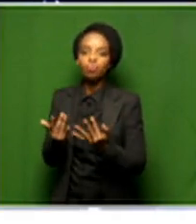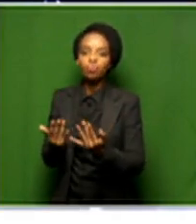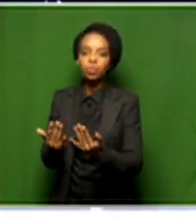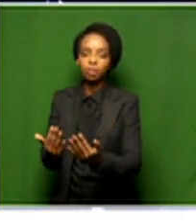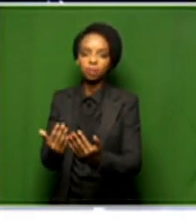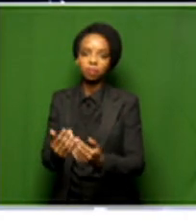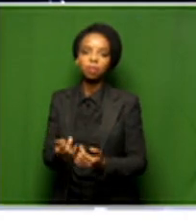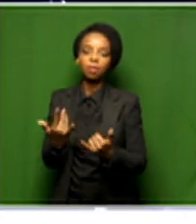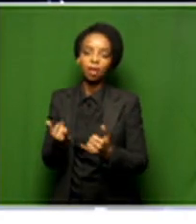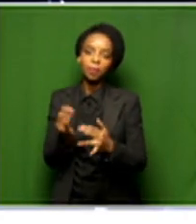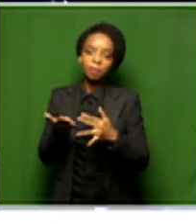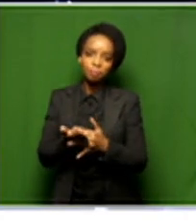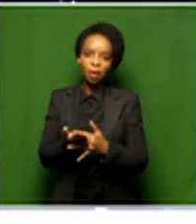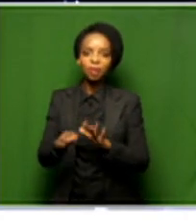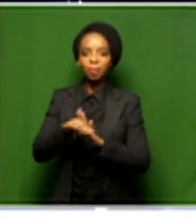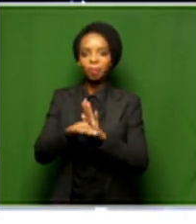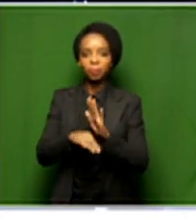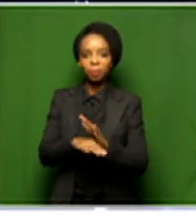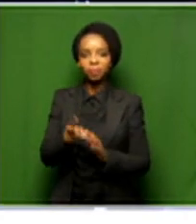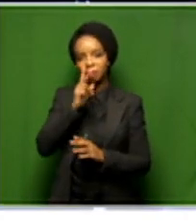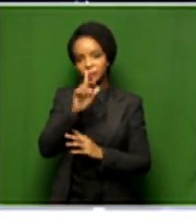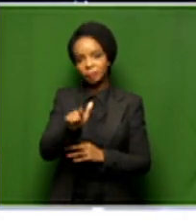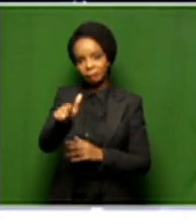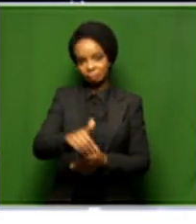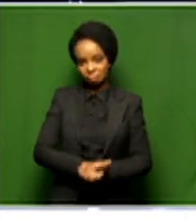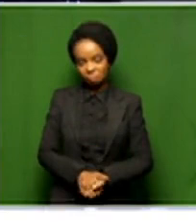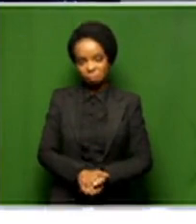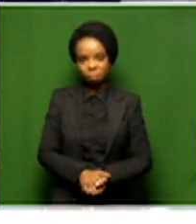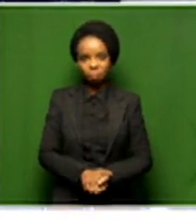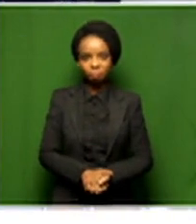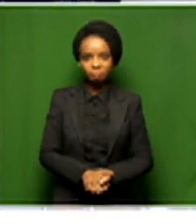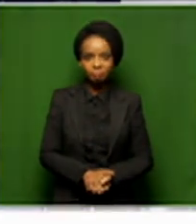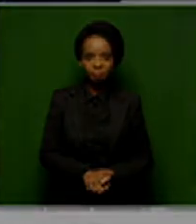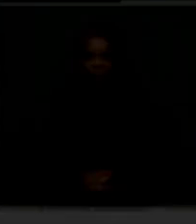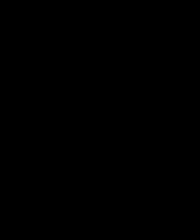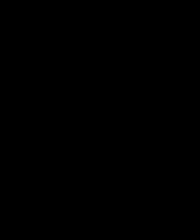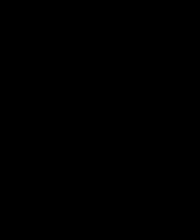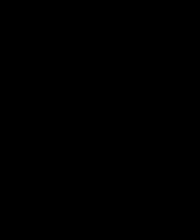minutes tick by. Let's take a break here on the program, and we'll see you once again after this. Stay tuned.